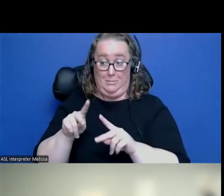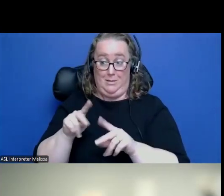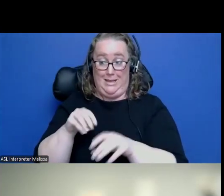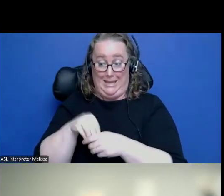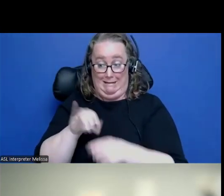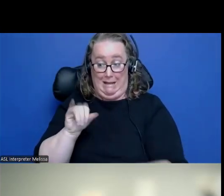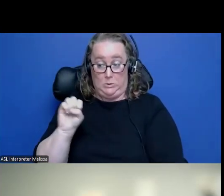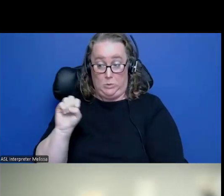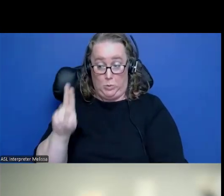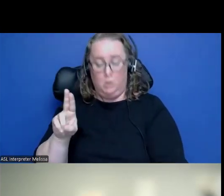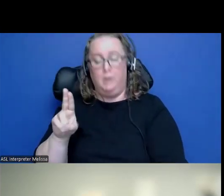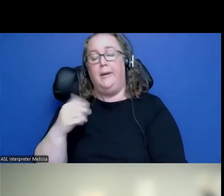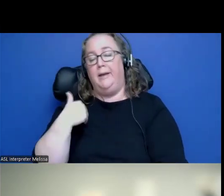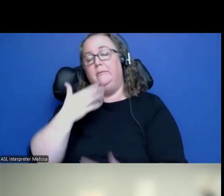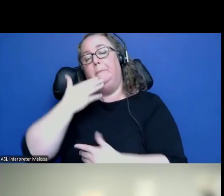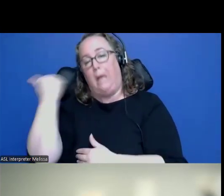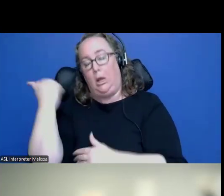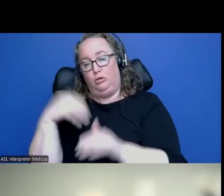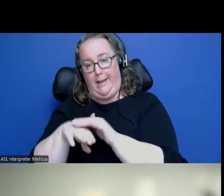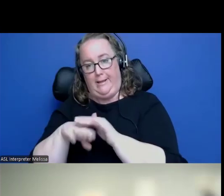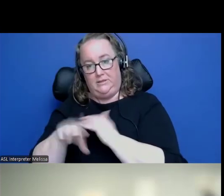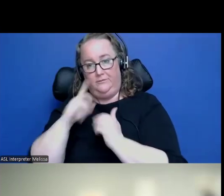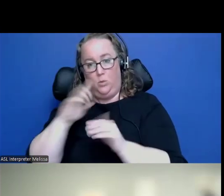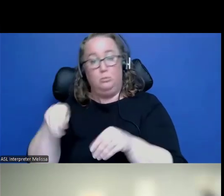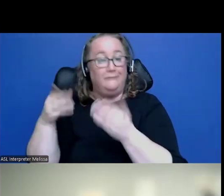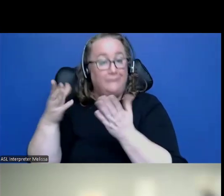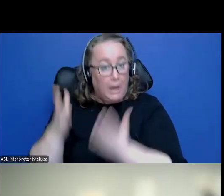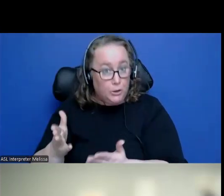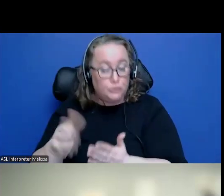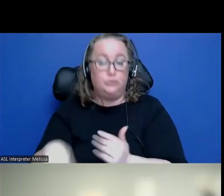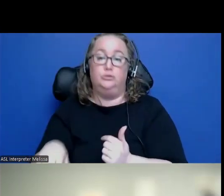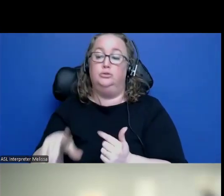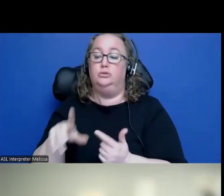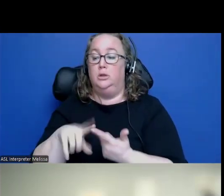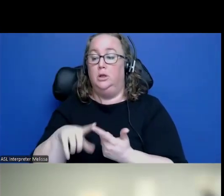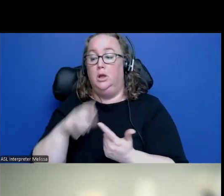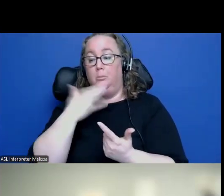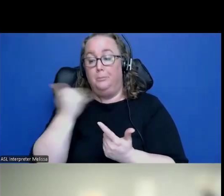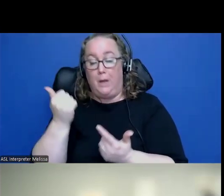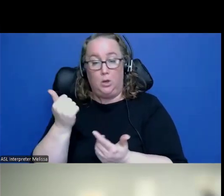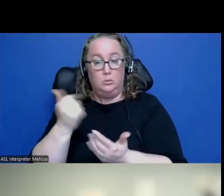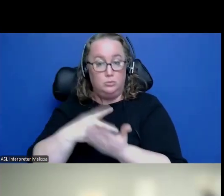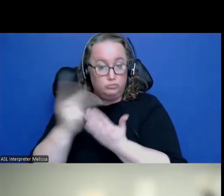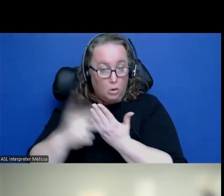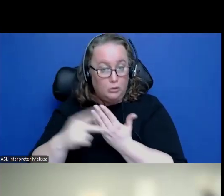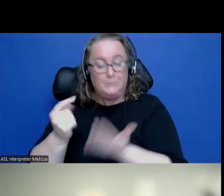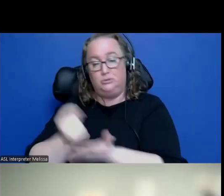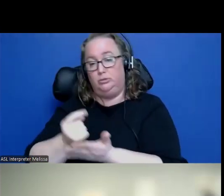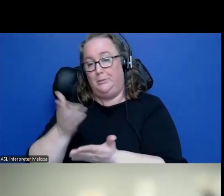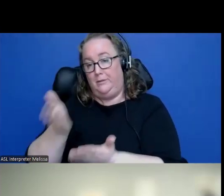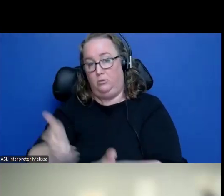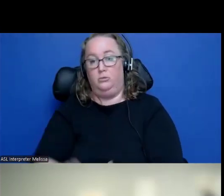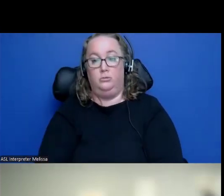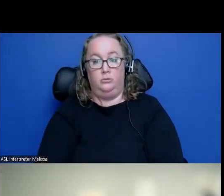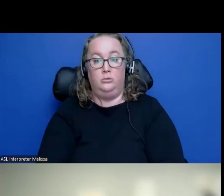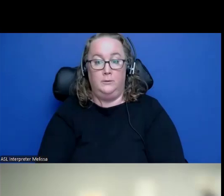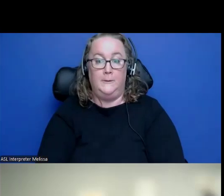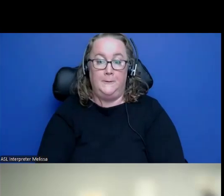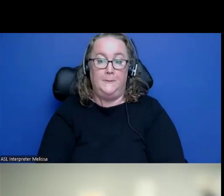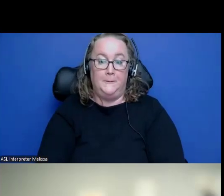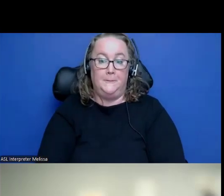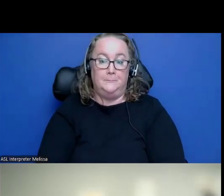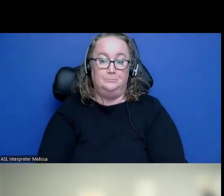robust access to providers and to treatment and programming in the ISOU.